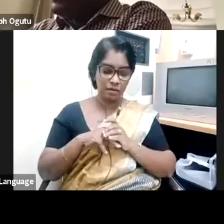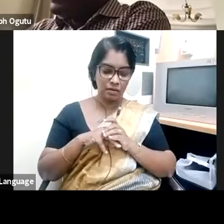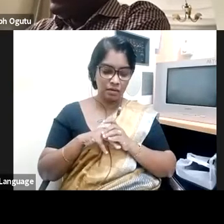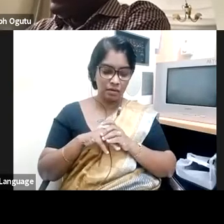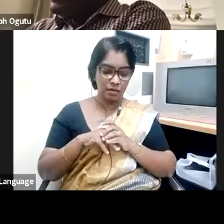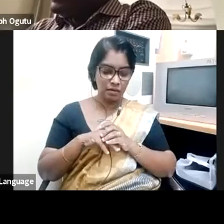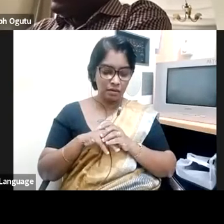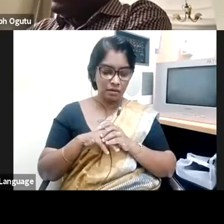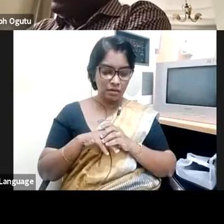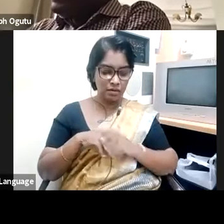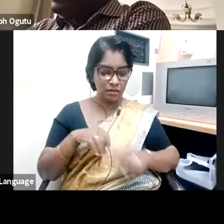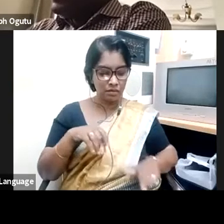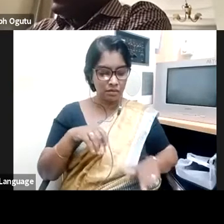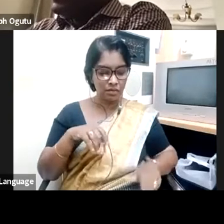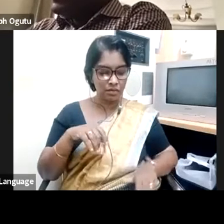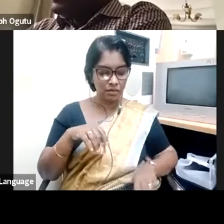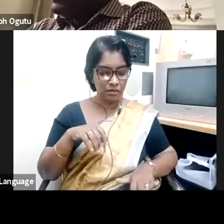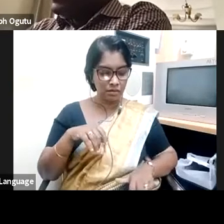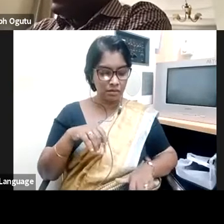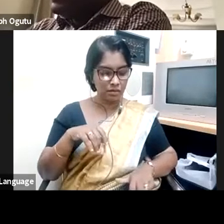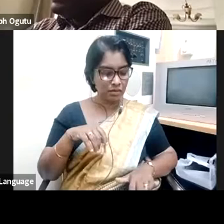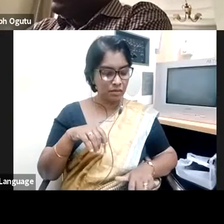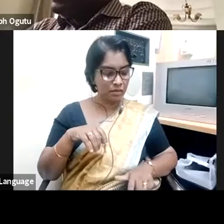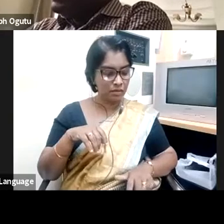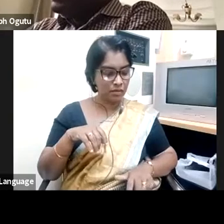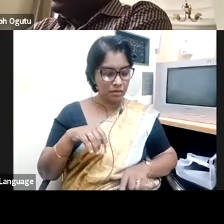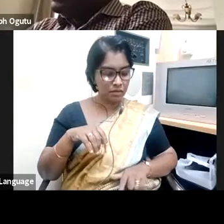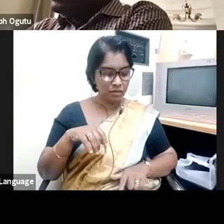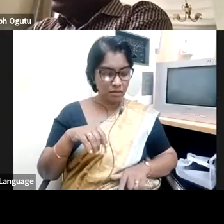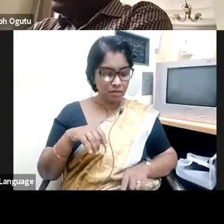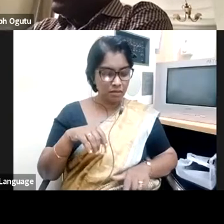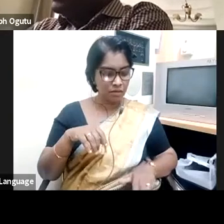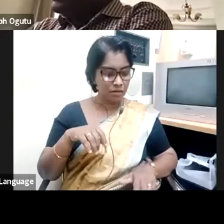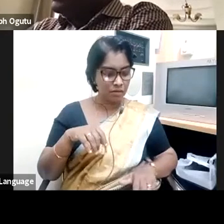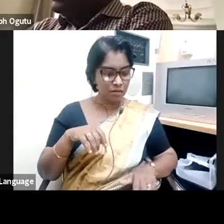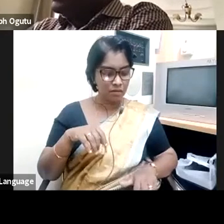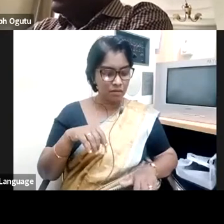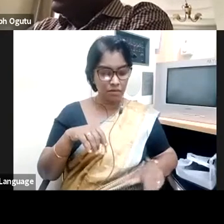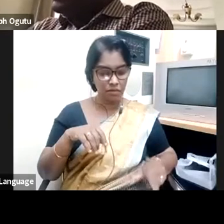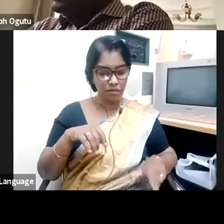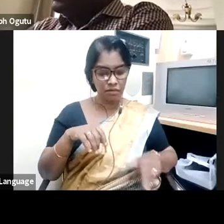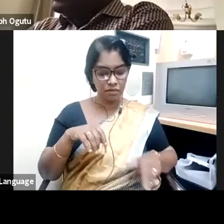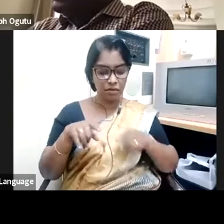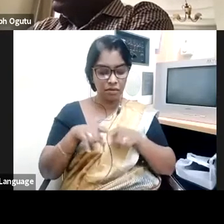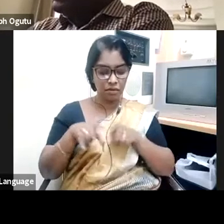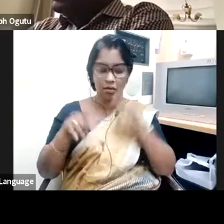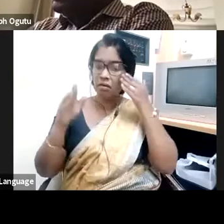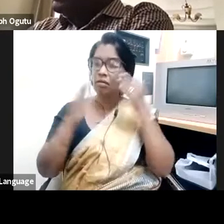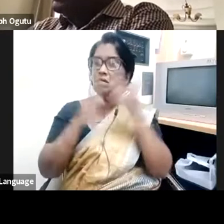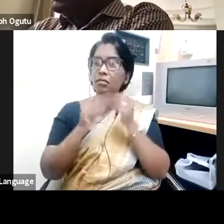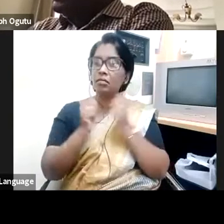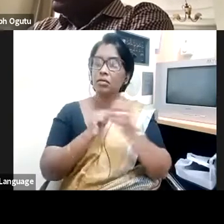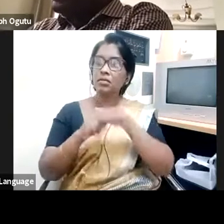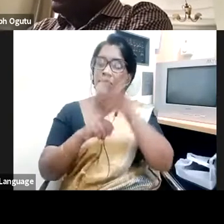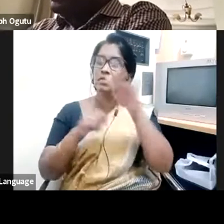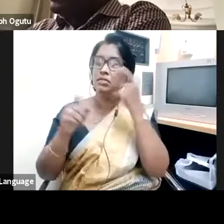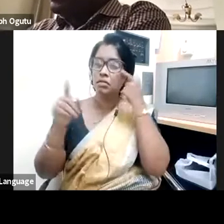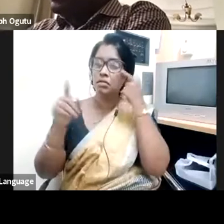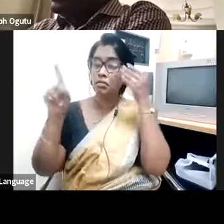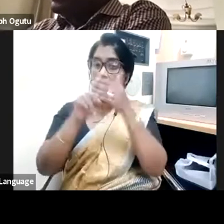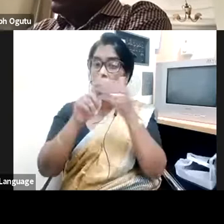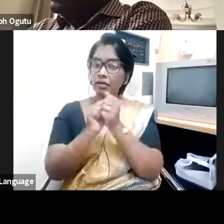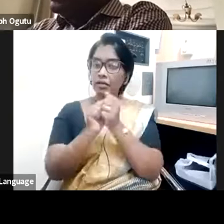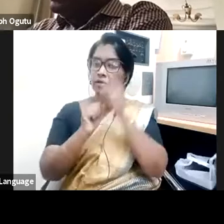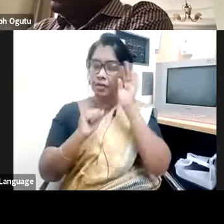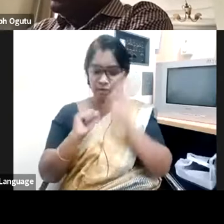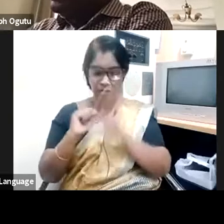socialize input into making that product better. And the key word here is socialize, right? The best innovations